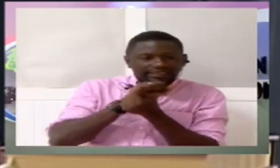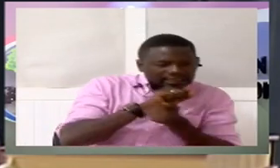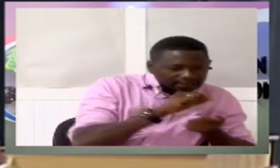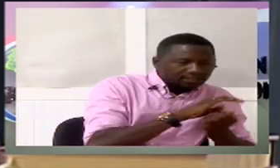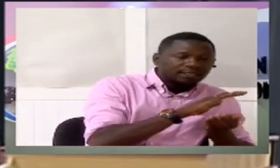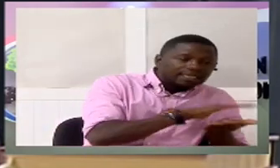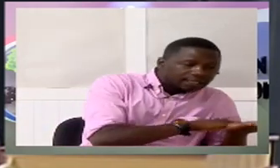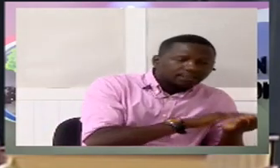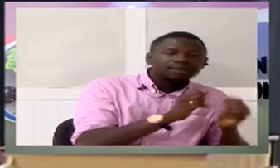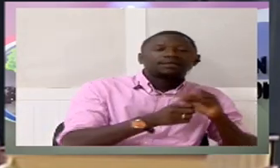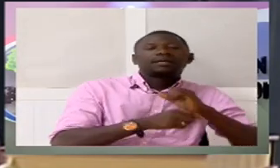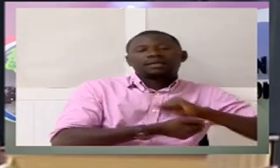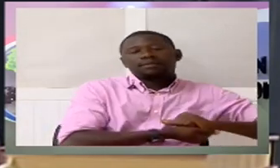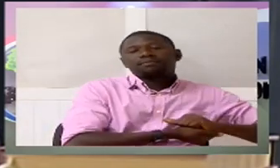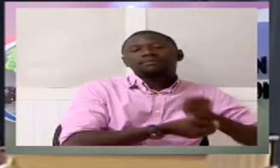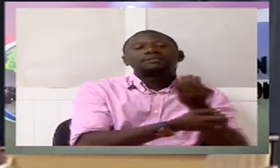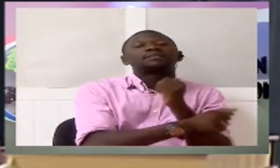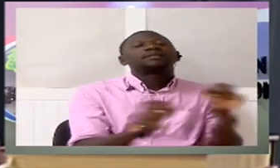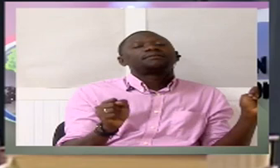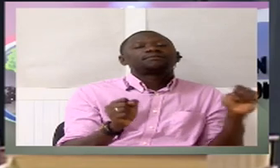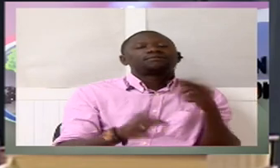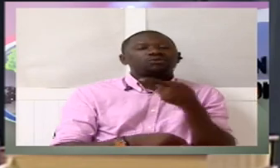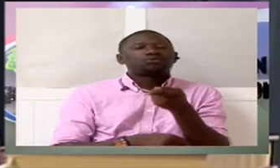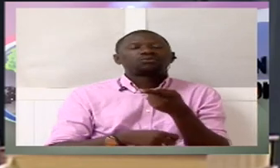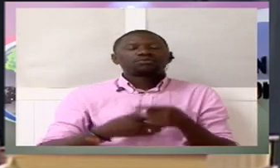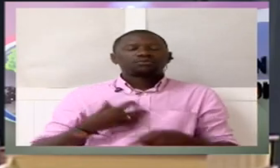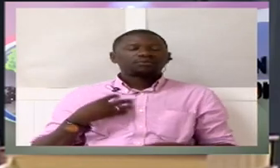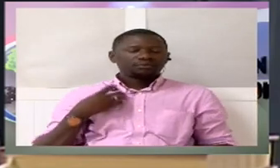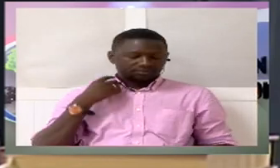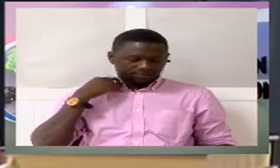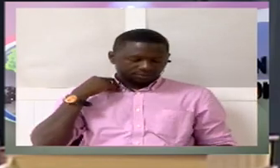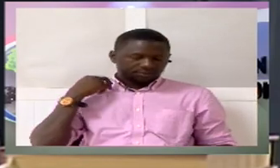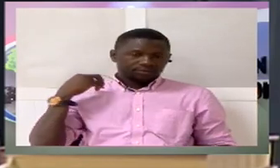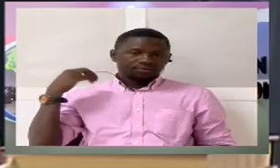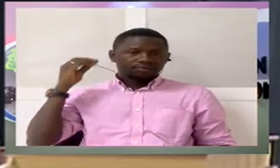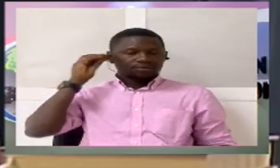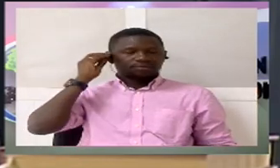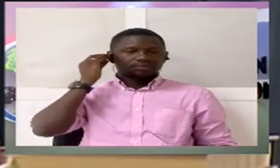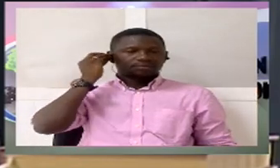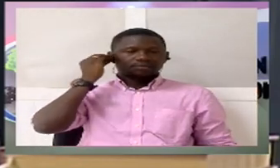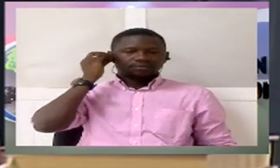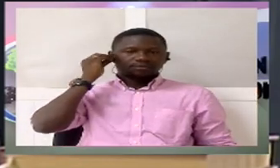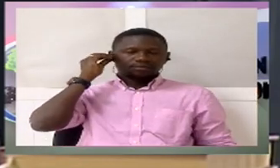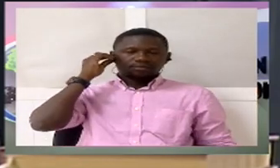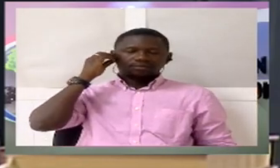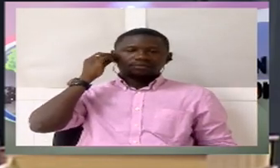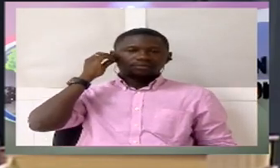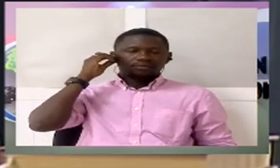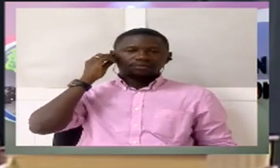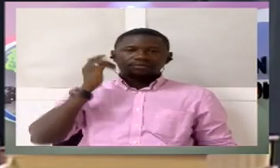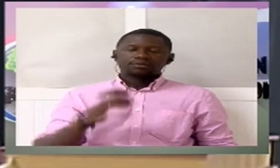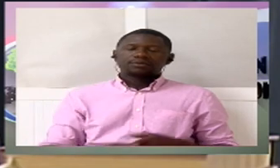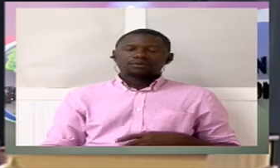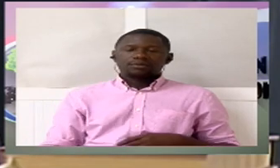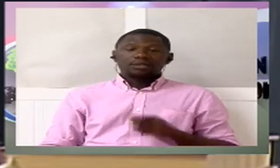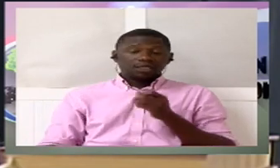kana la wo kayto lukan ayo fo because I alan noko ite danna mototo e minas wo kono le na pudulal sach